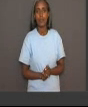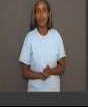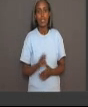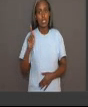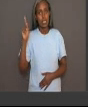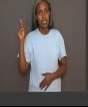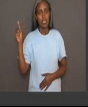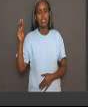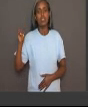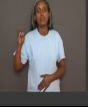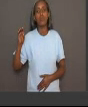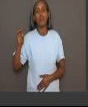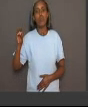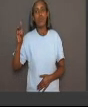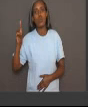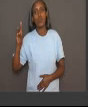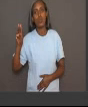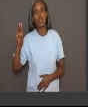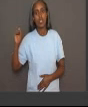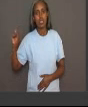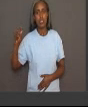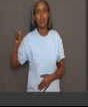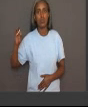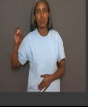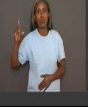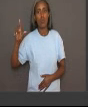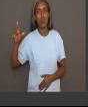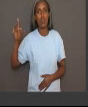This is the modus tollens.